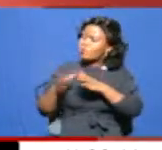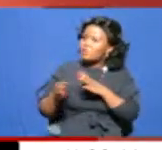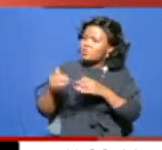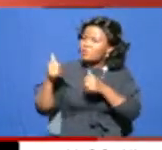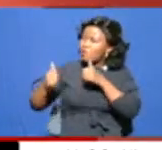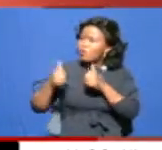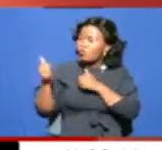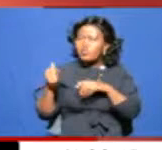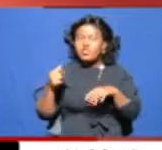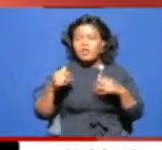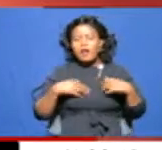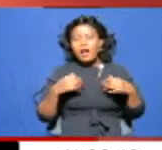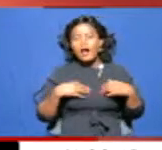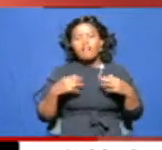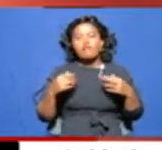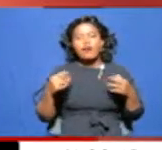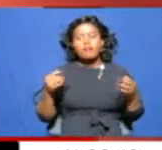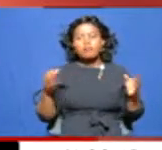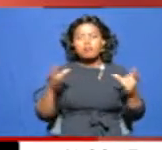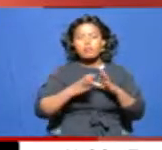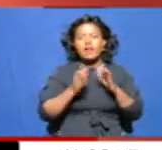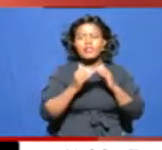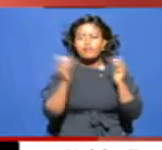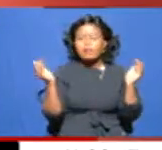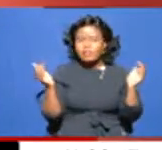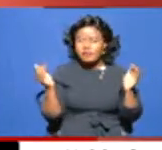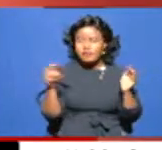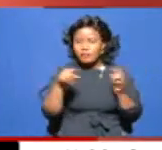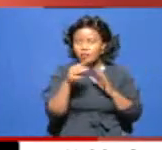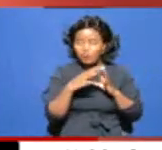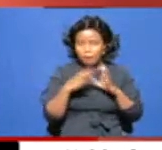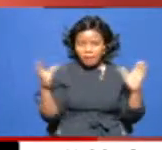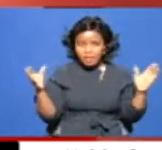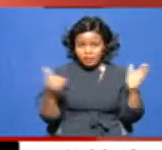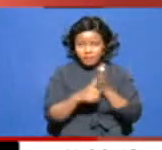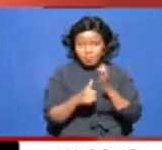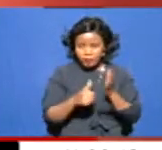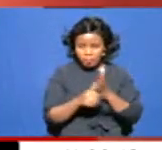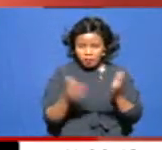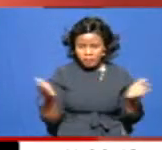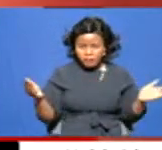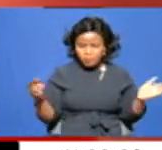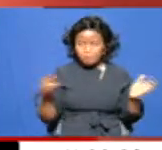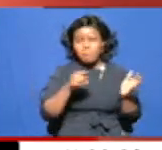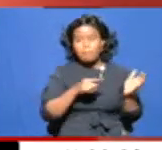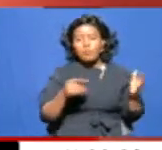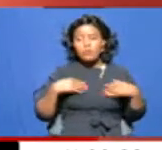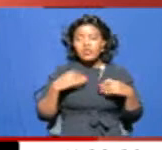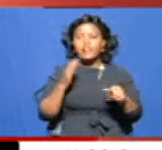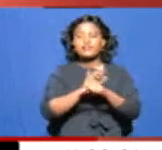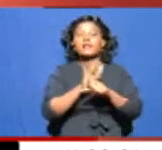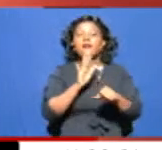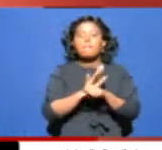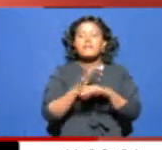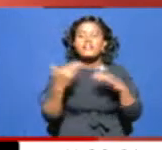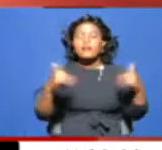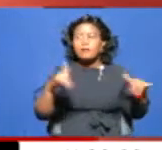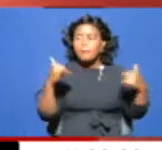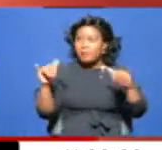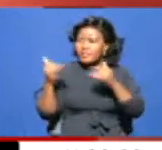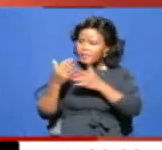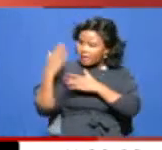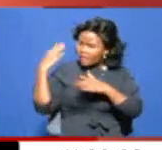the third phase? Mm-hmm. That's where the problem begins. Mm-hmm. We had games played at the Annex last season, and it was very, very brilliant. Guys were